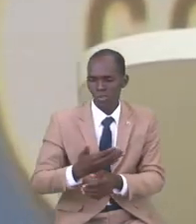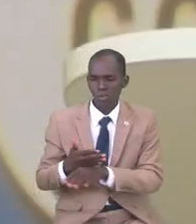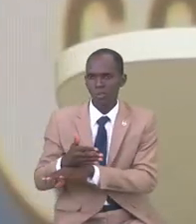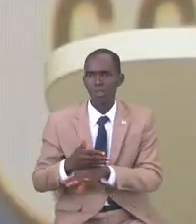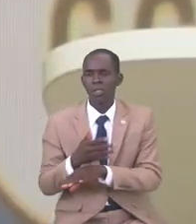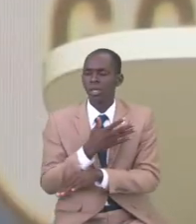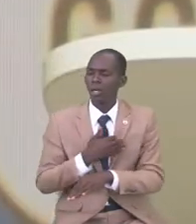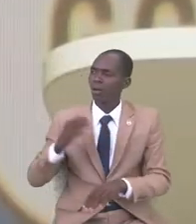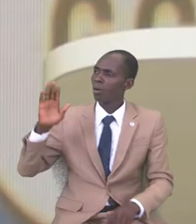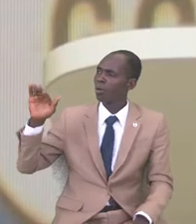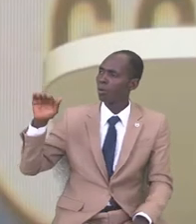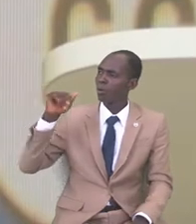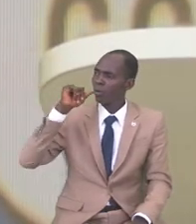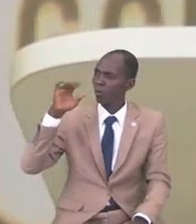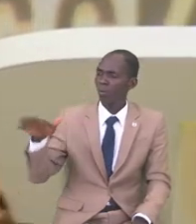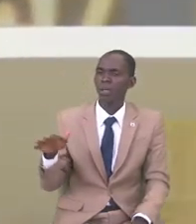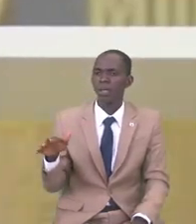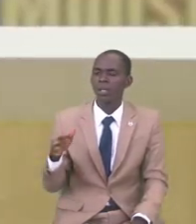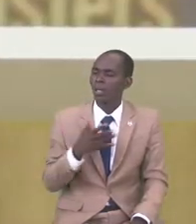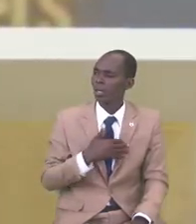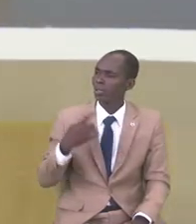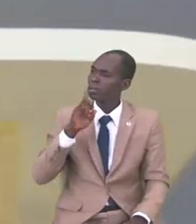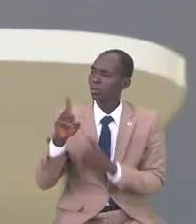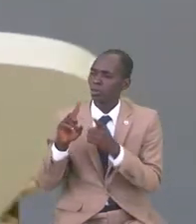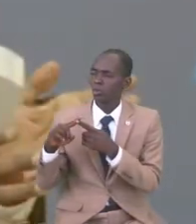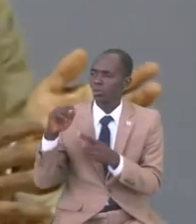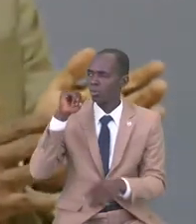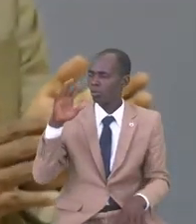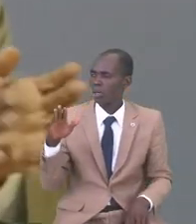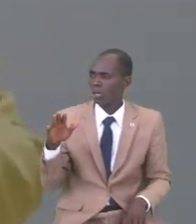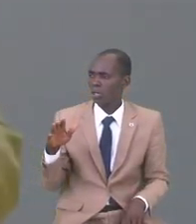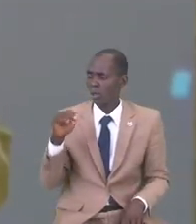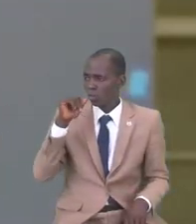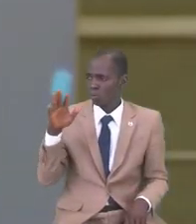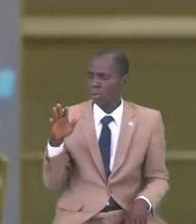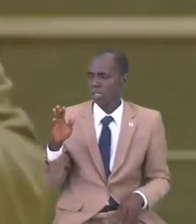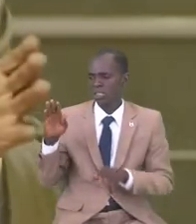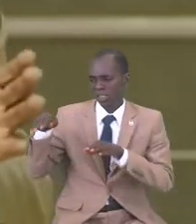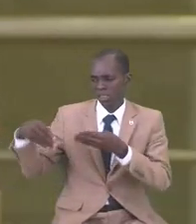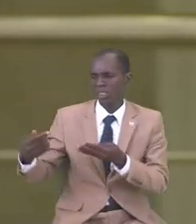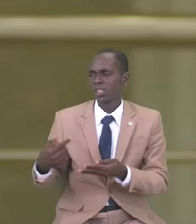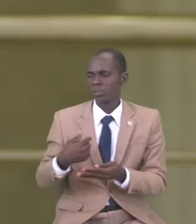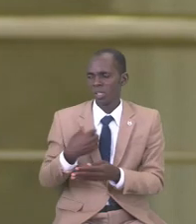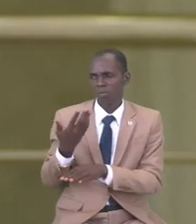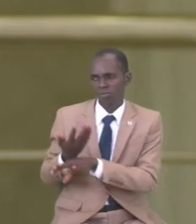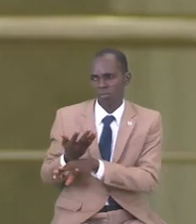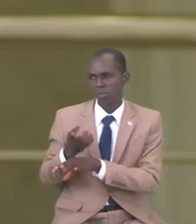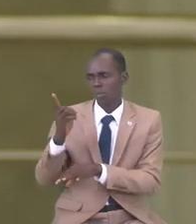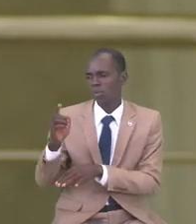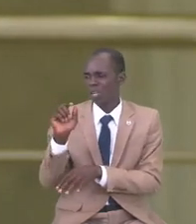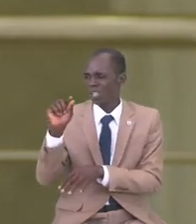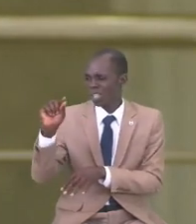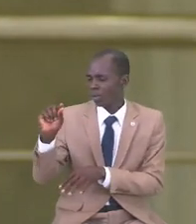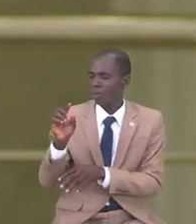unto her and said, fetch me, I pray thee, a little water